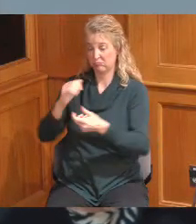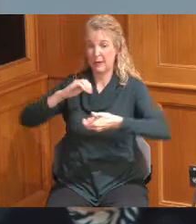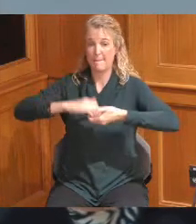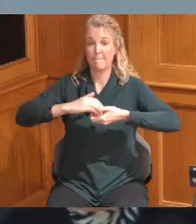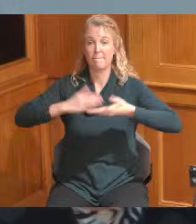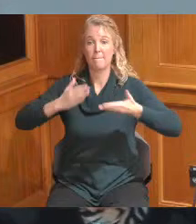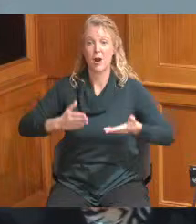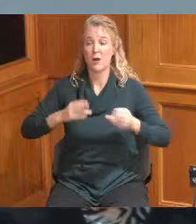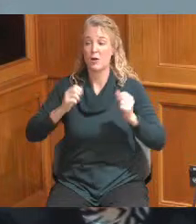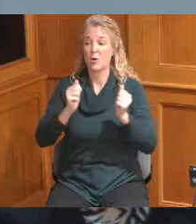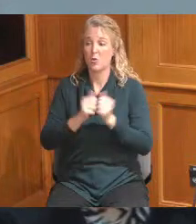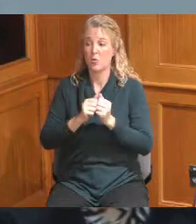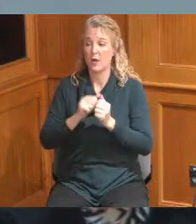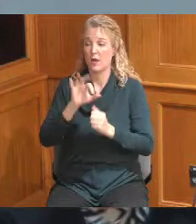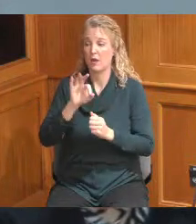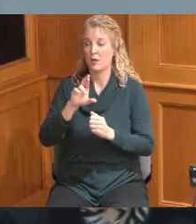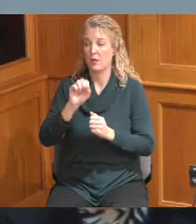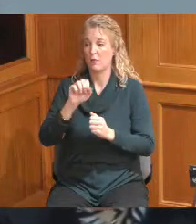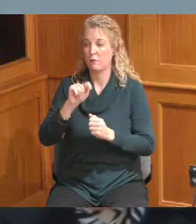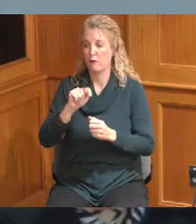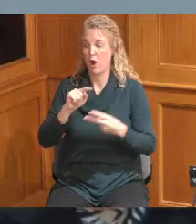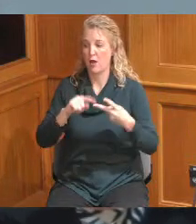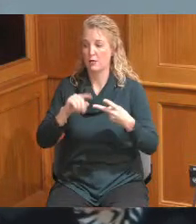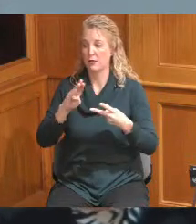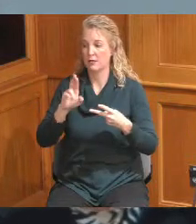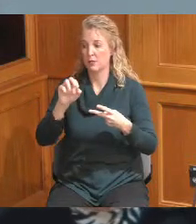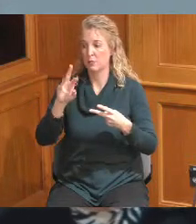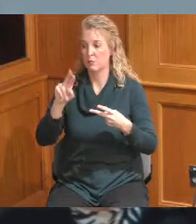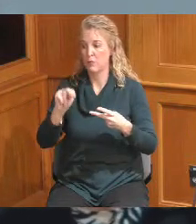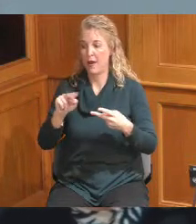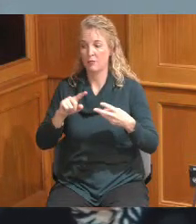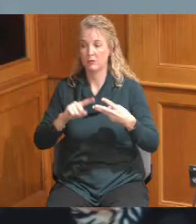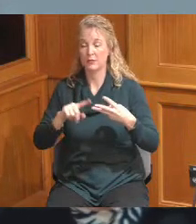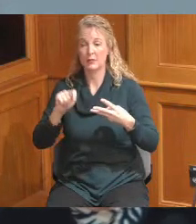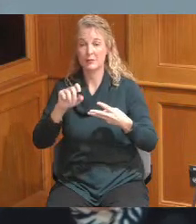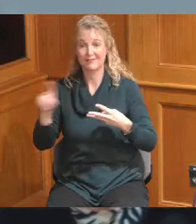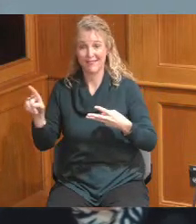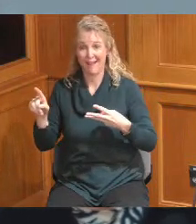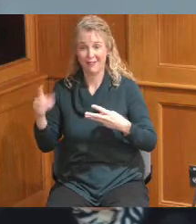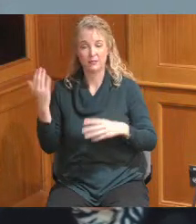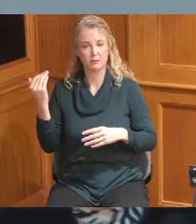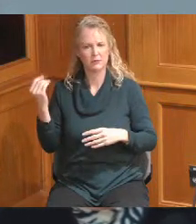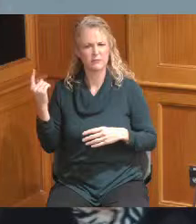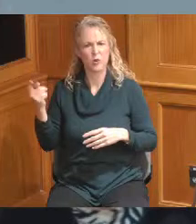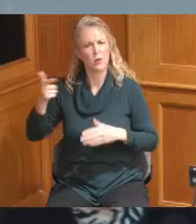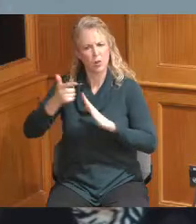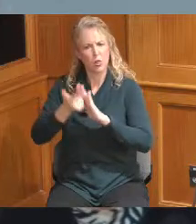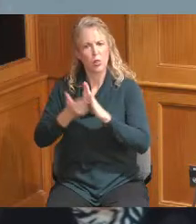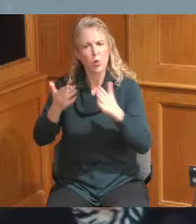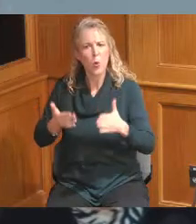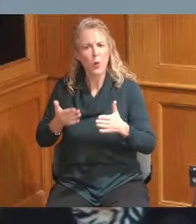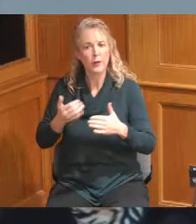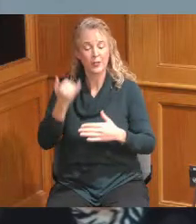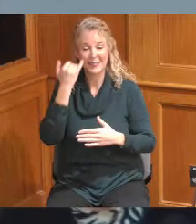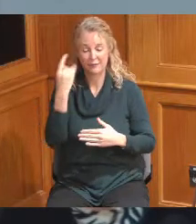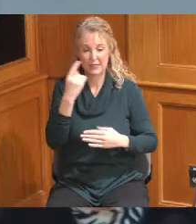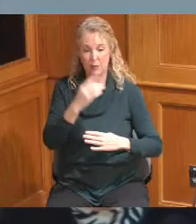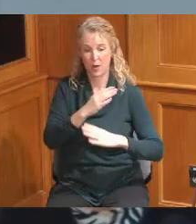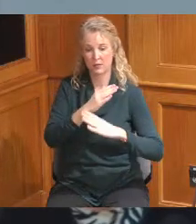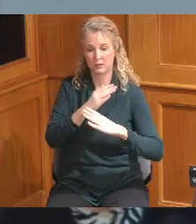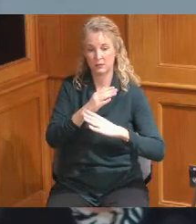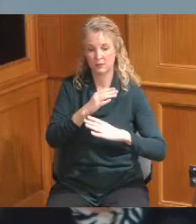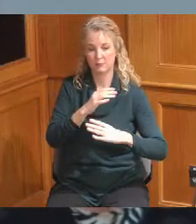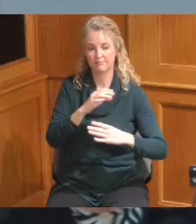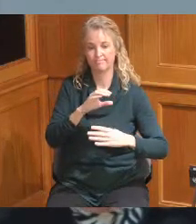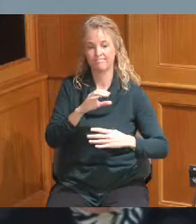partner with the law firm of Frost Brown Todd, where his litigation practice included defending clients in matters arising